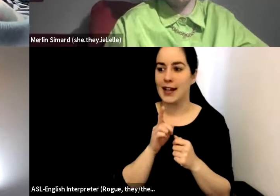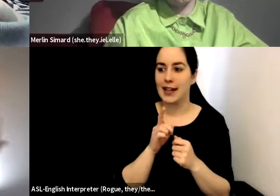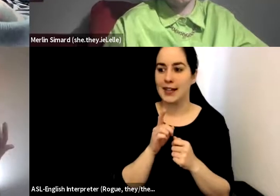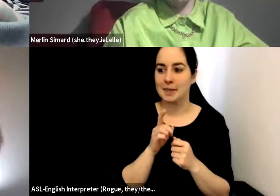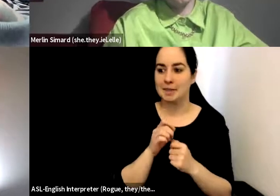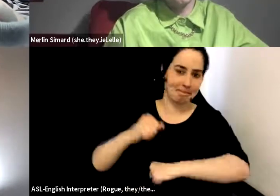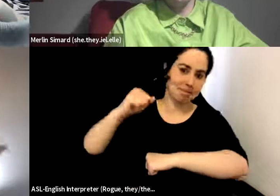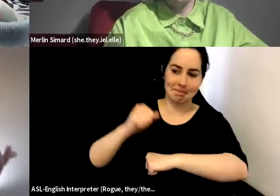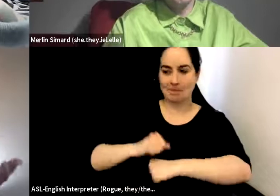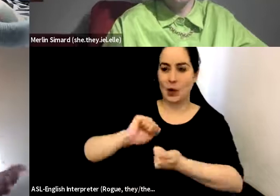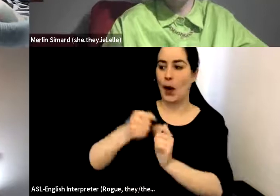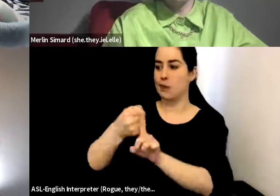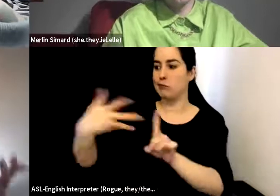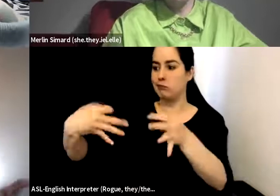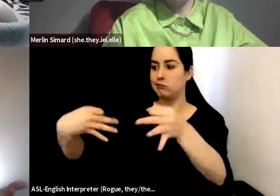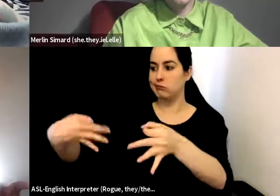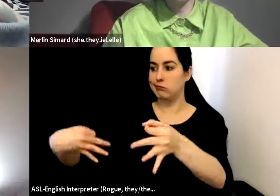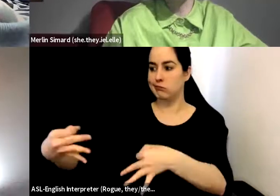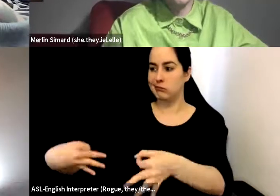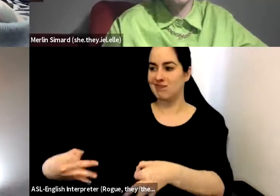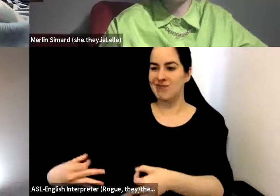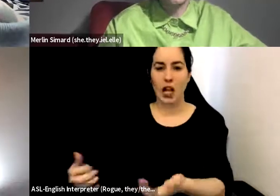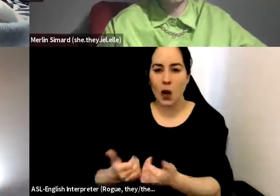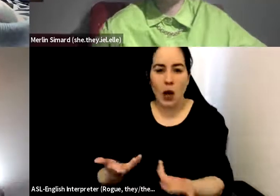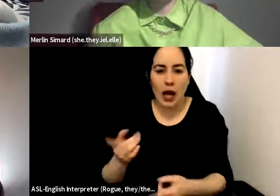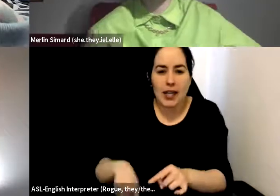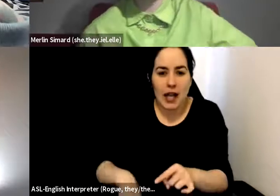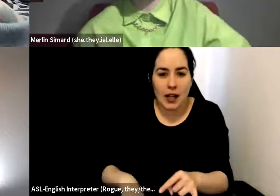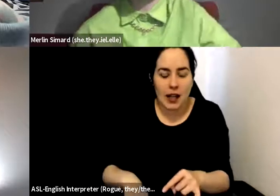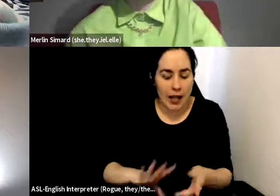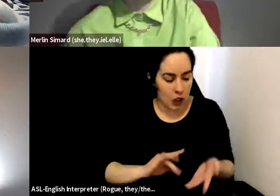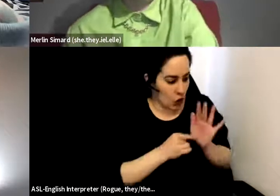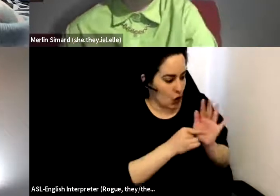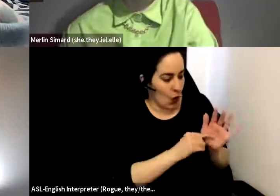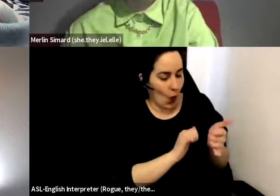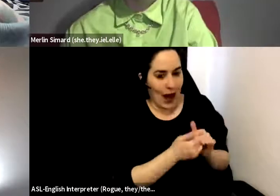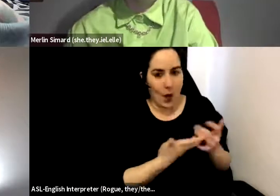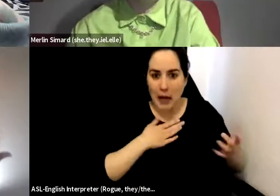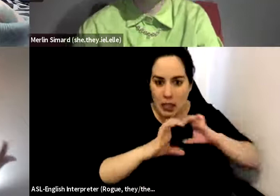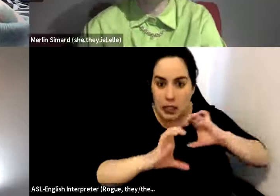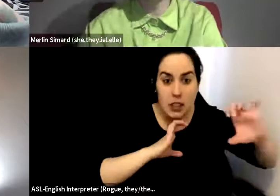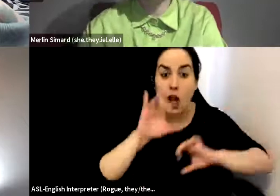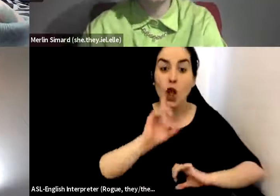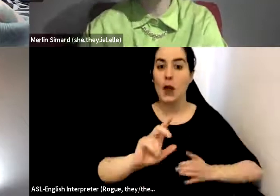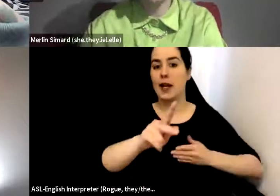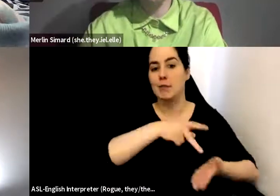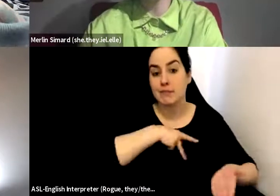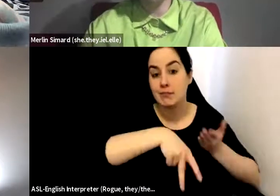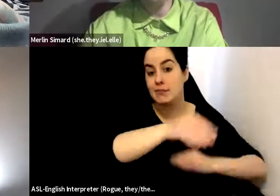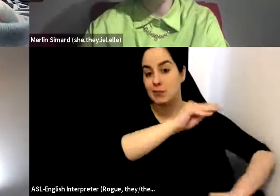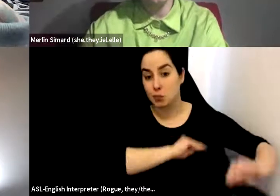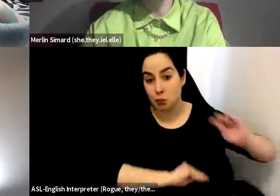think through body, through movement, through dance, I speak and bring my ancestors to